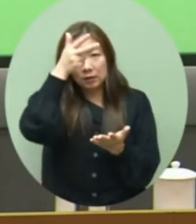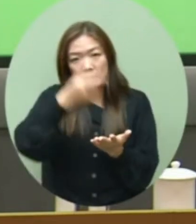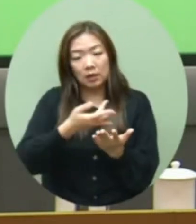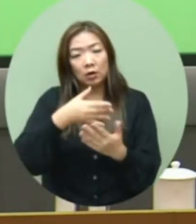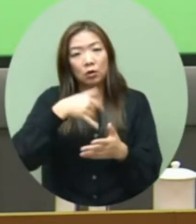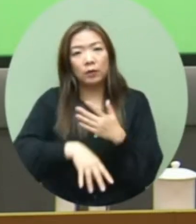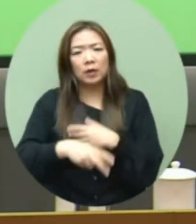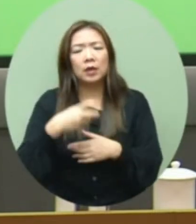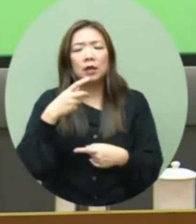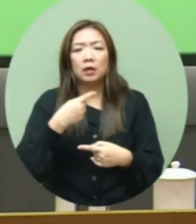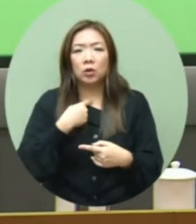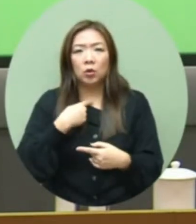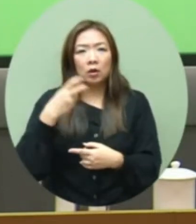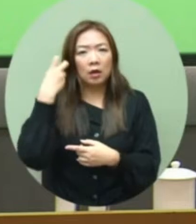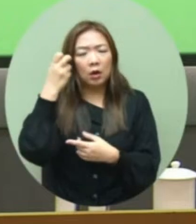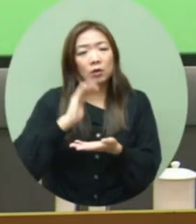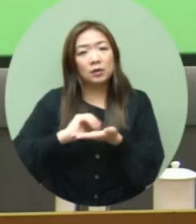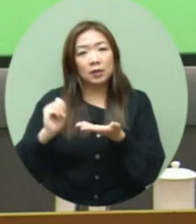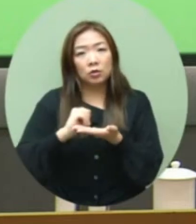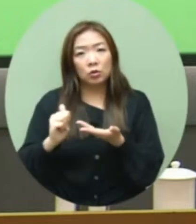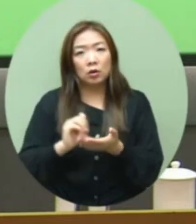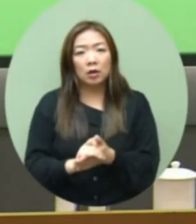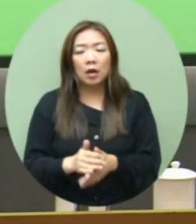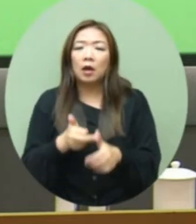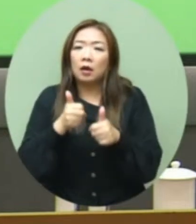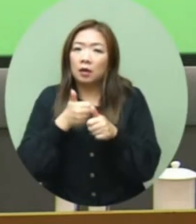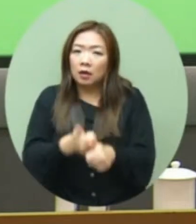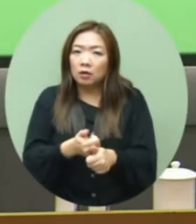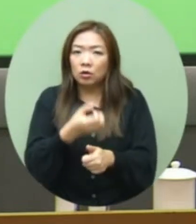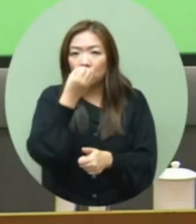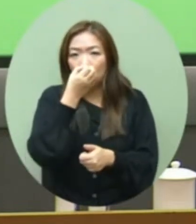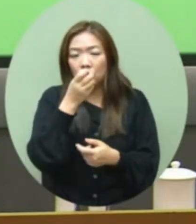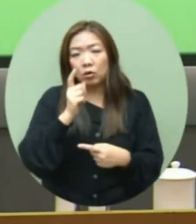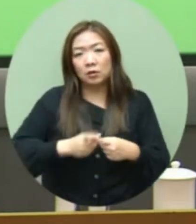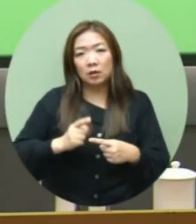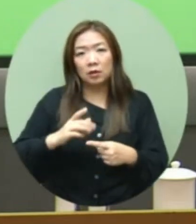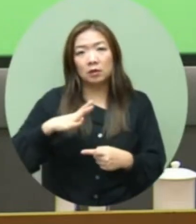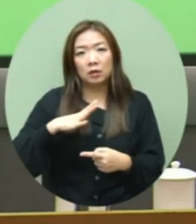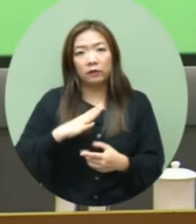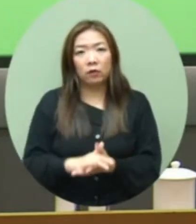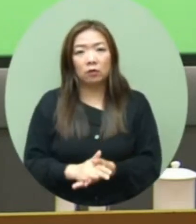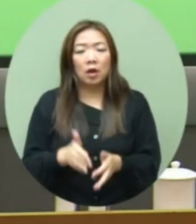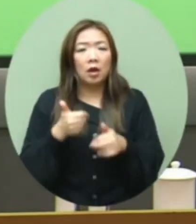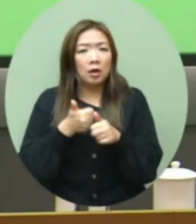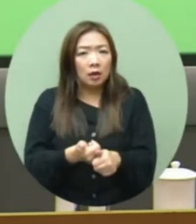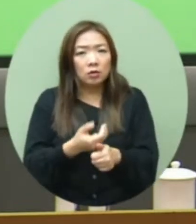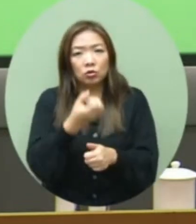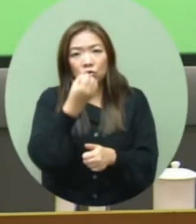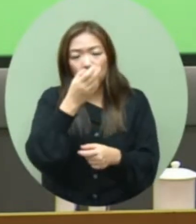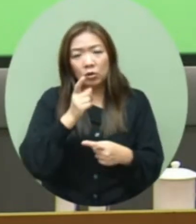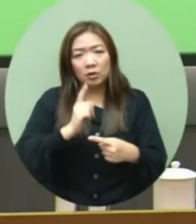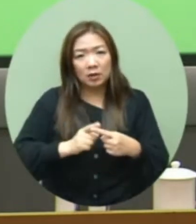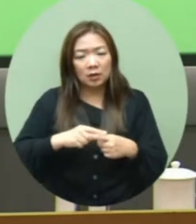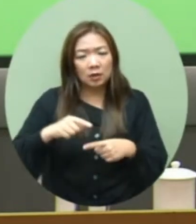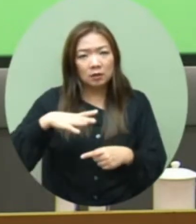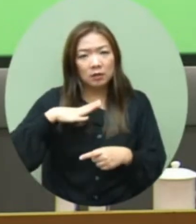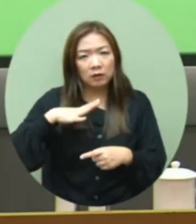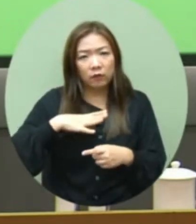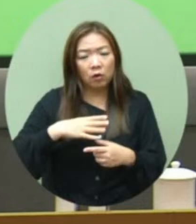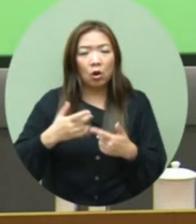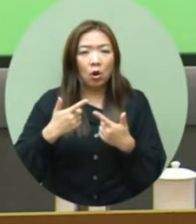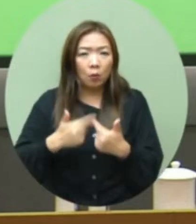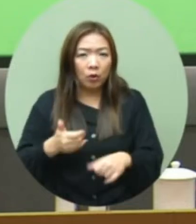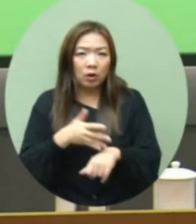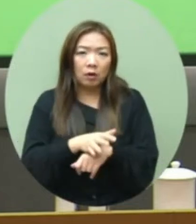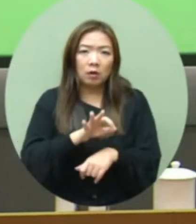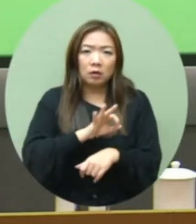as necessary. In formulating policies, what we need to do is to take into account Hong Kong's actual